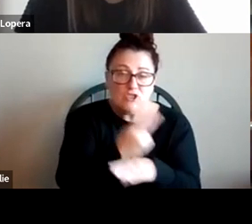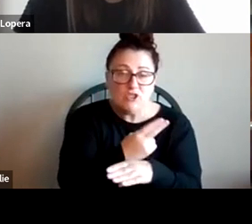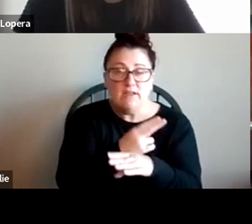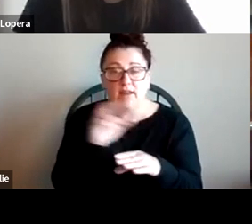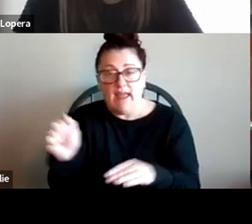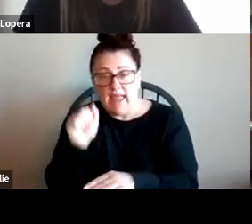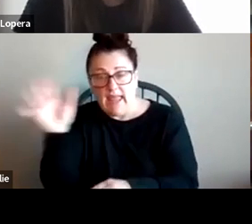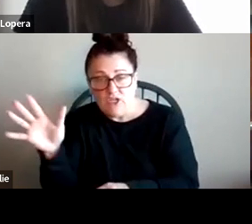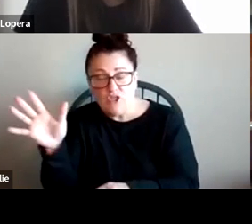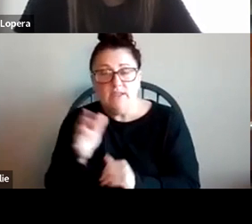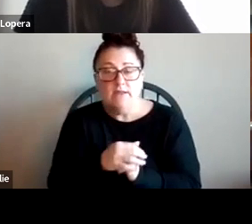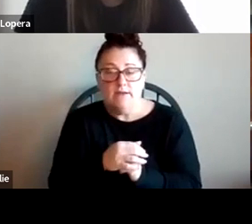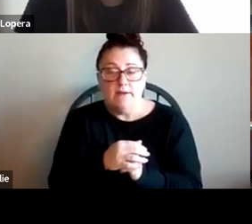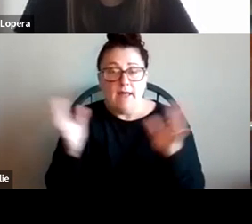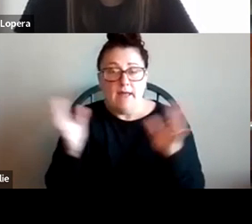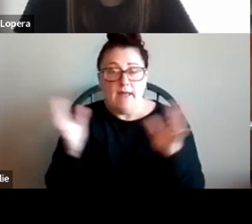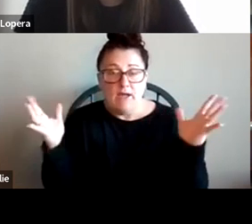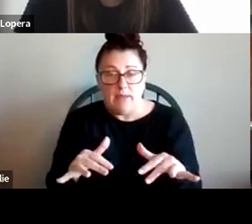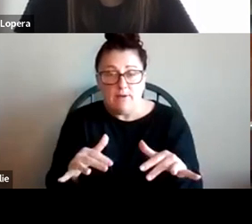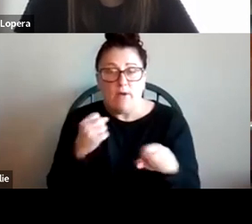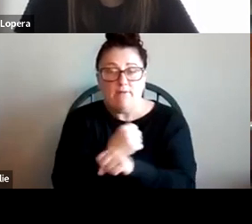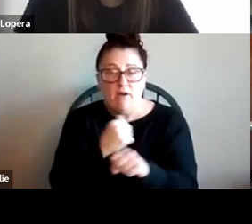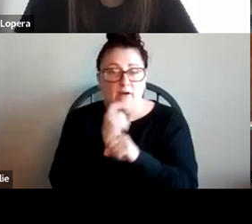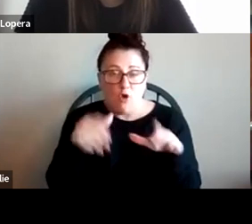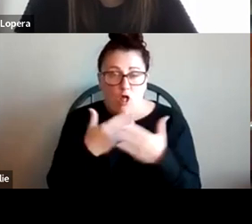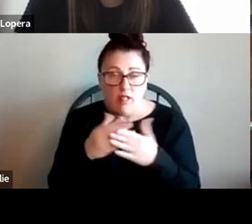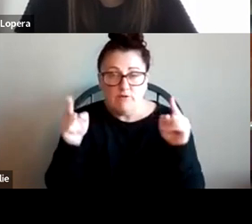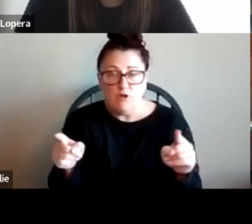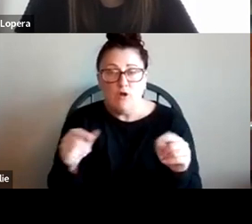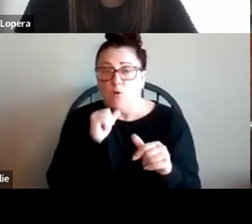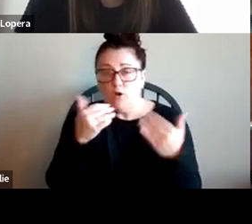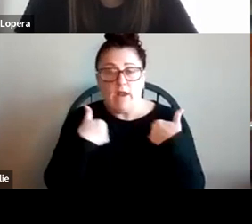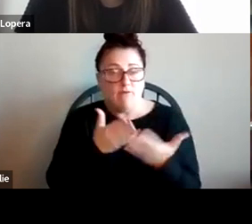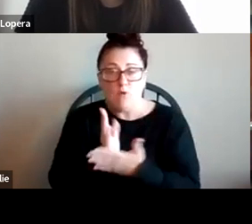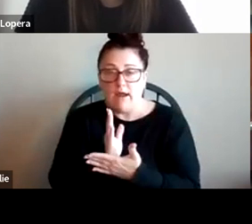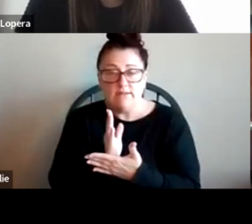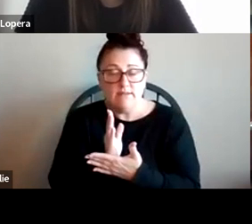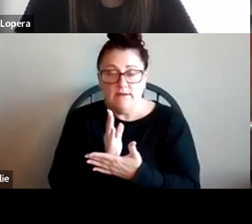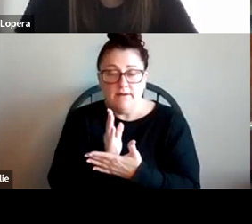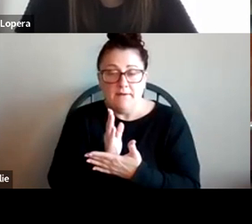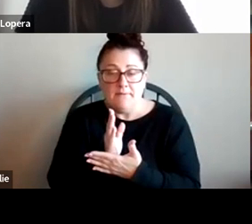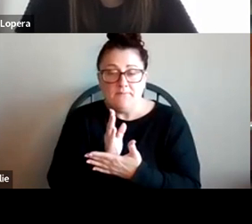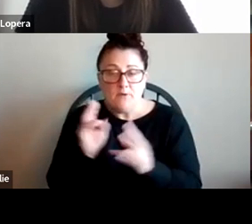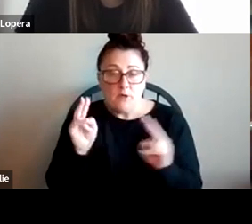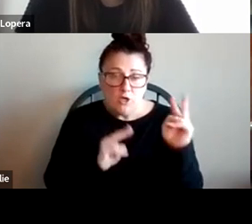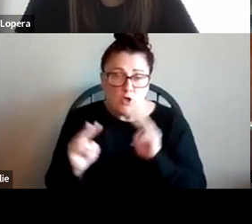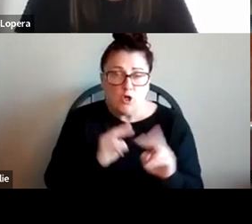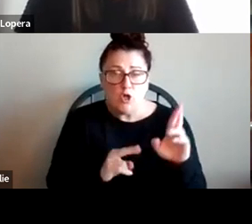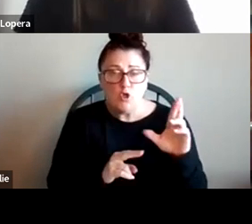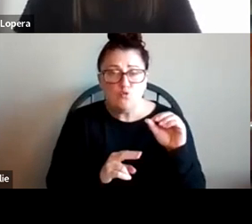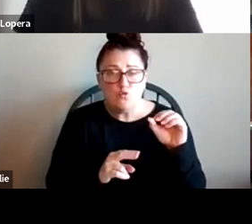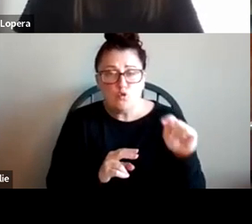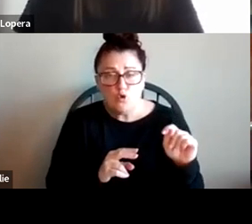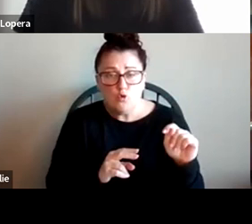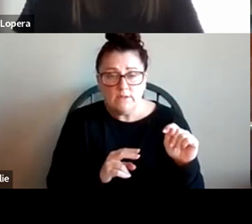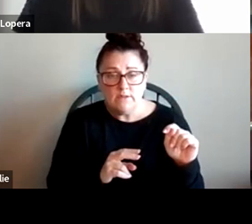Asian brothers and sisters who came here. We fought for everyone, yet we do not have our rights. So we need to look at the root of what